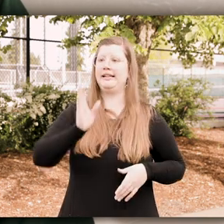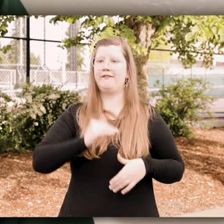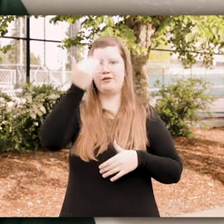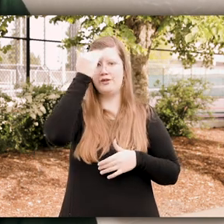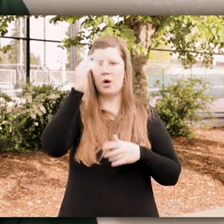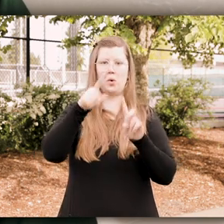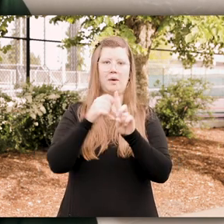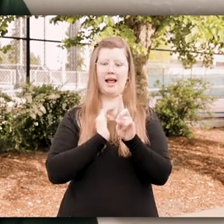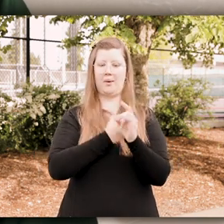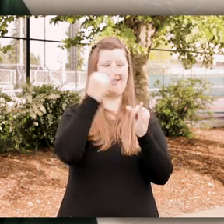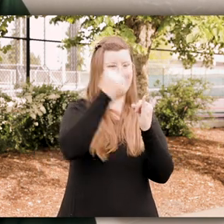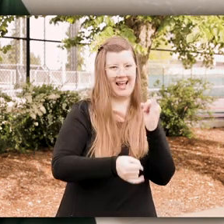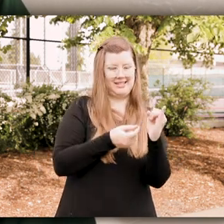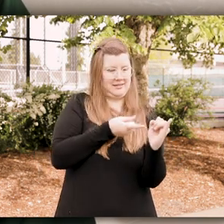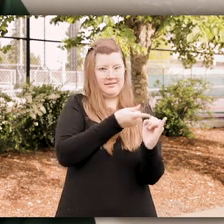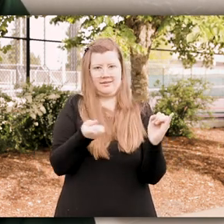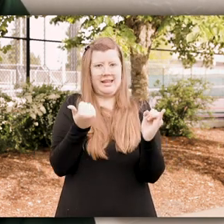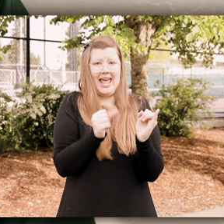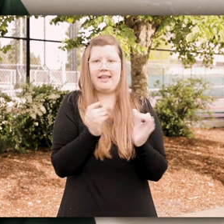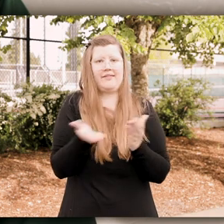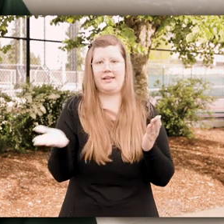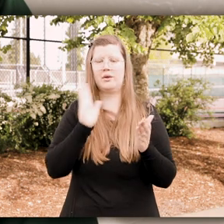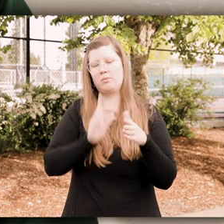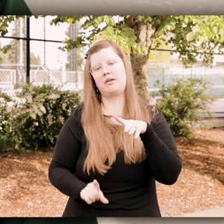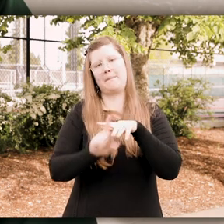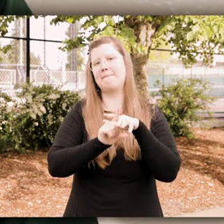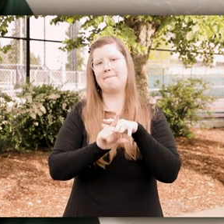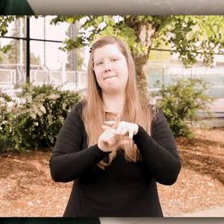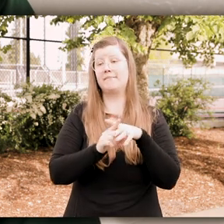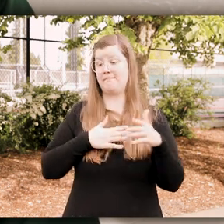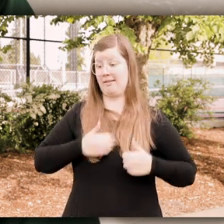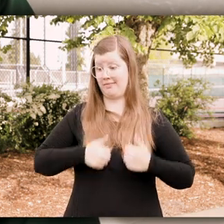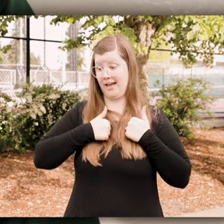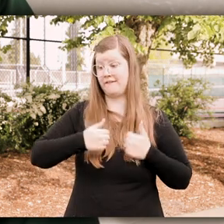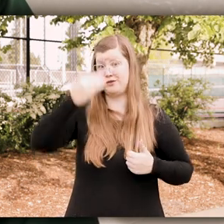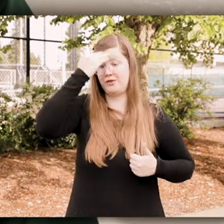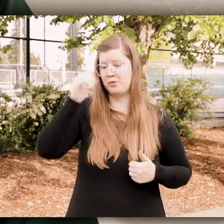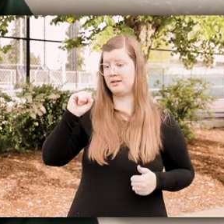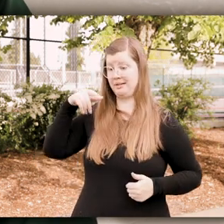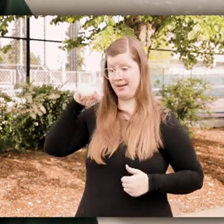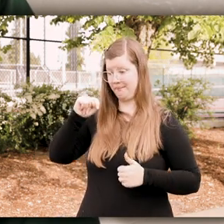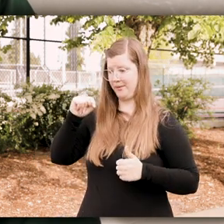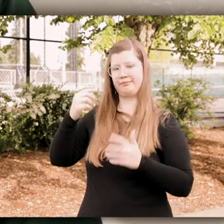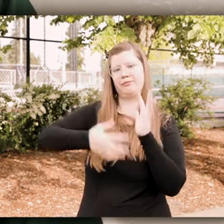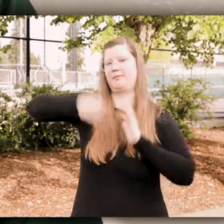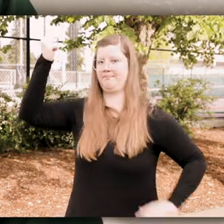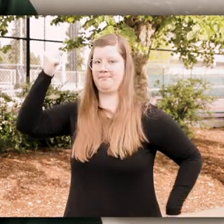of anything is going to come. Just as suddenly as the life I had known slipped away in September, the end of senior year was ripped away from